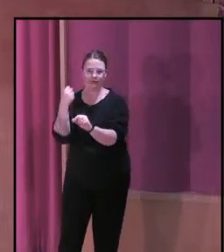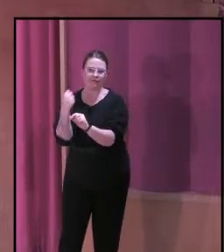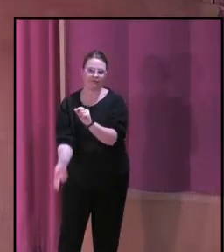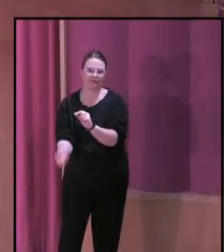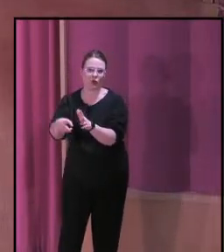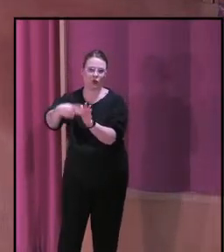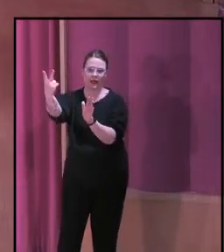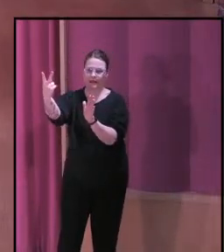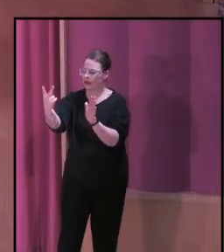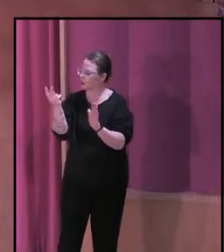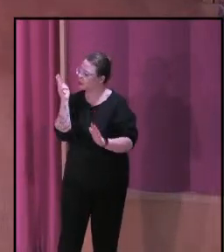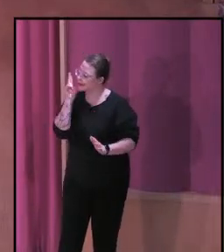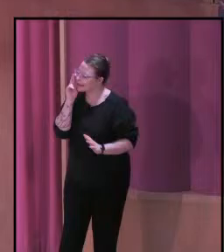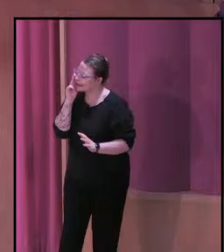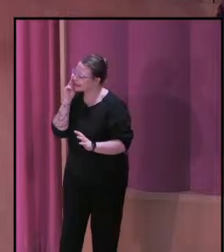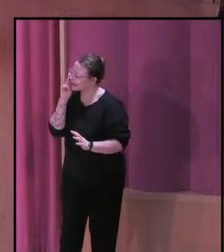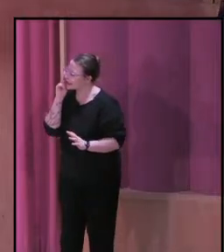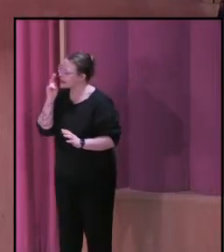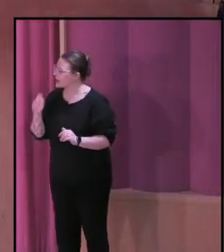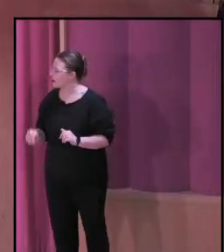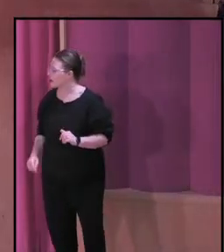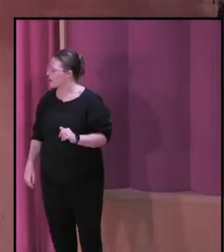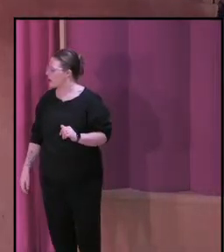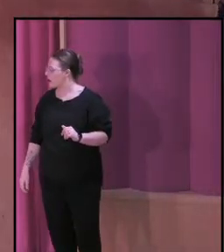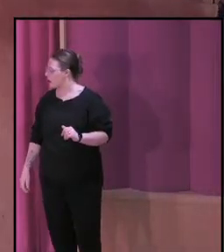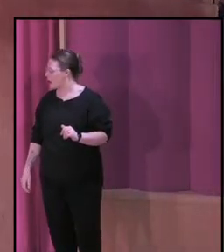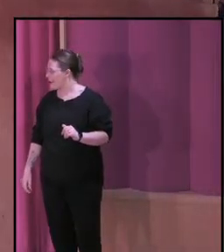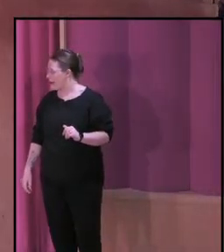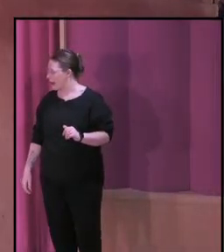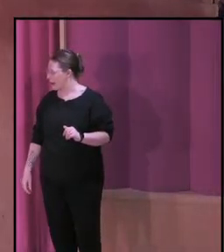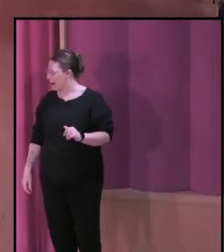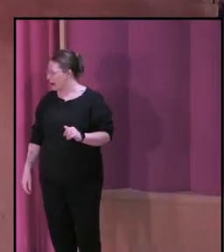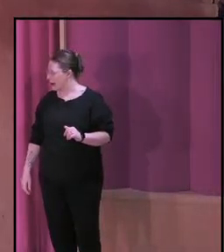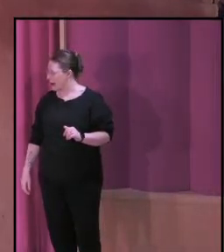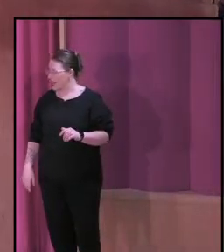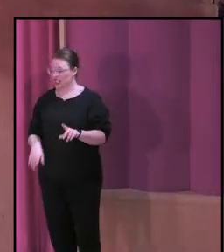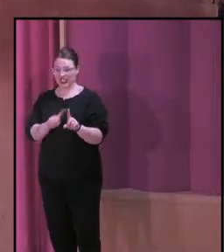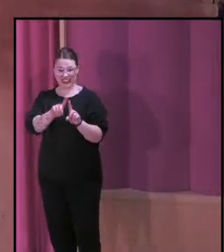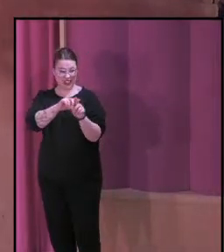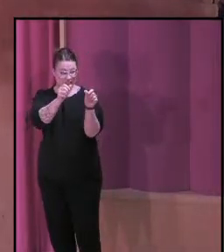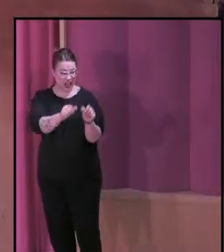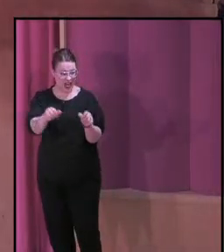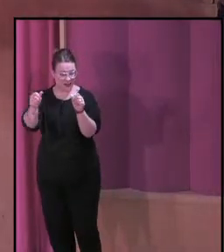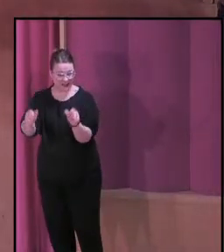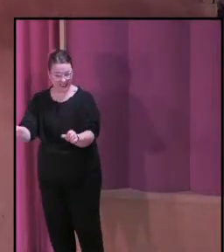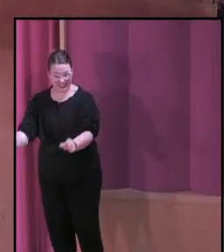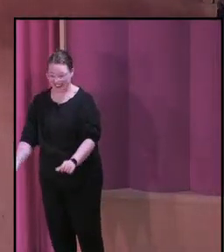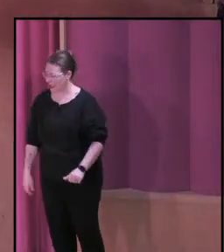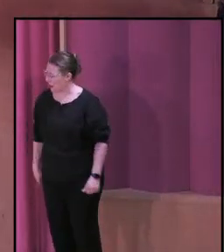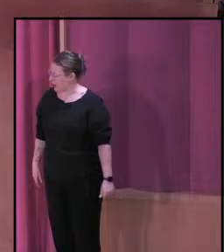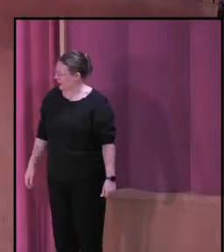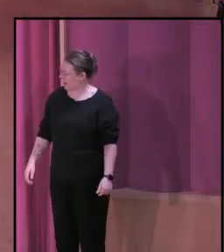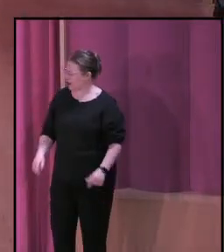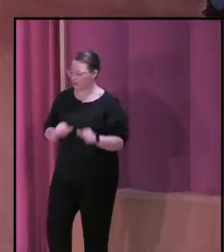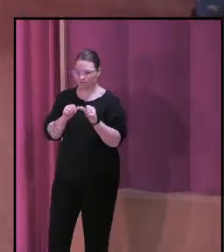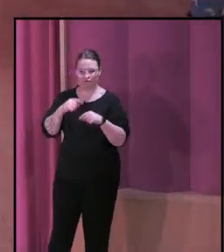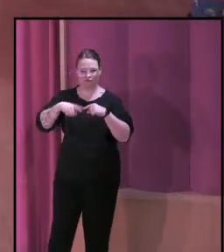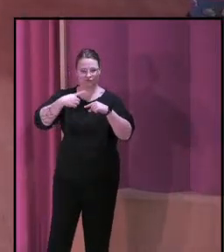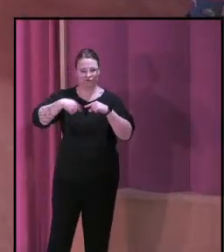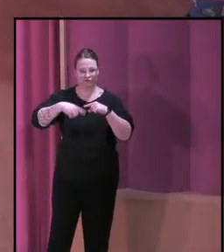get. I'll start with one-handed star, then two-handed star, Star of